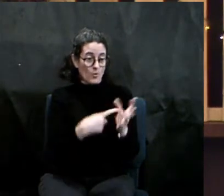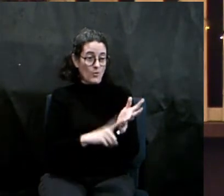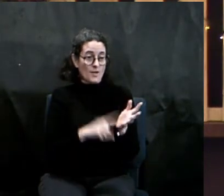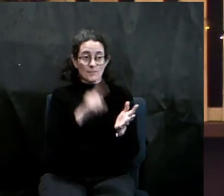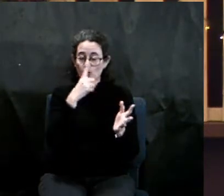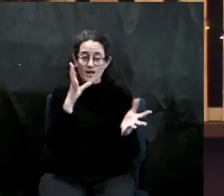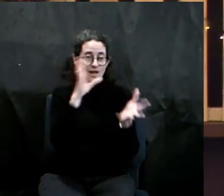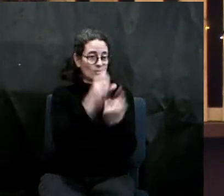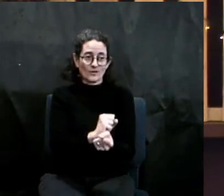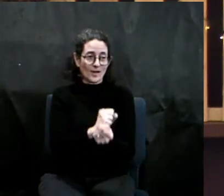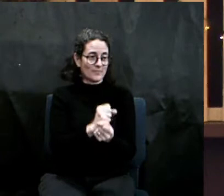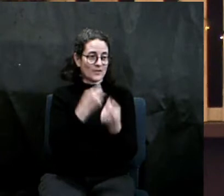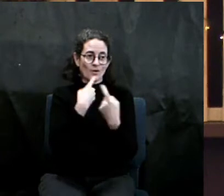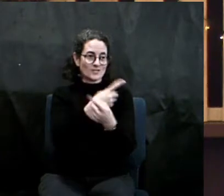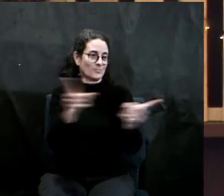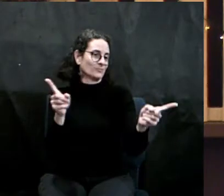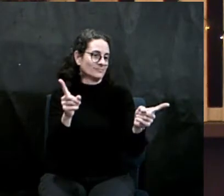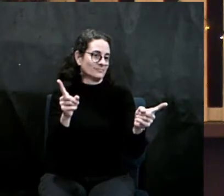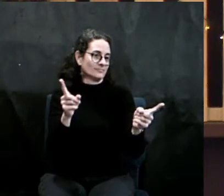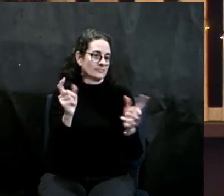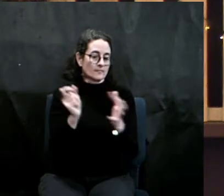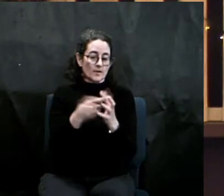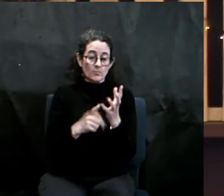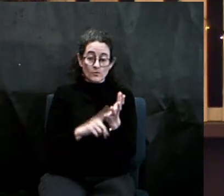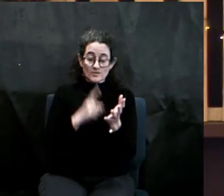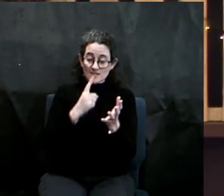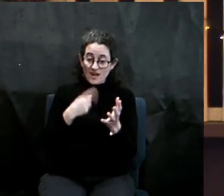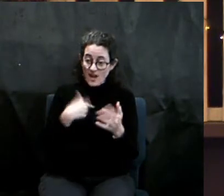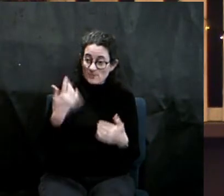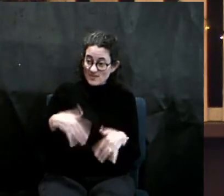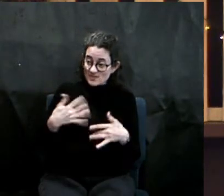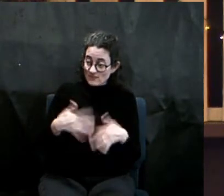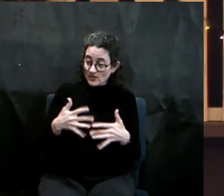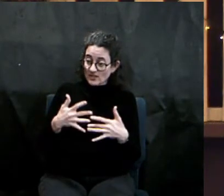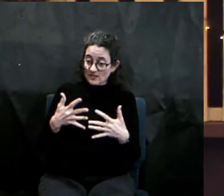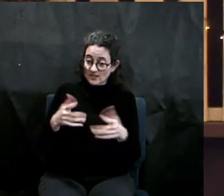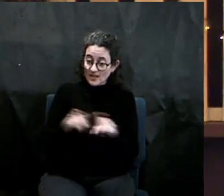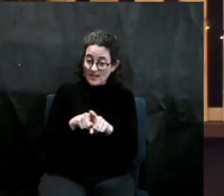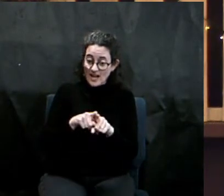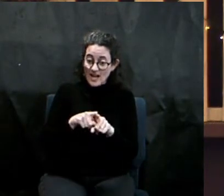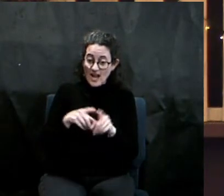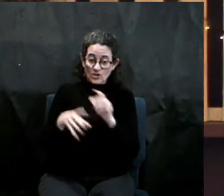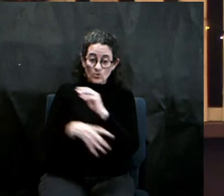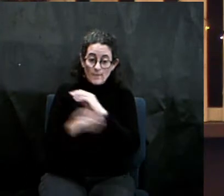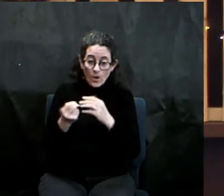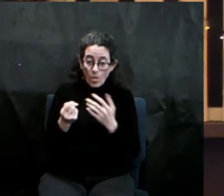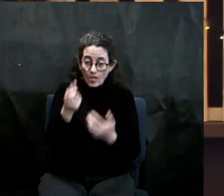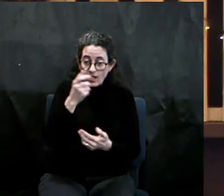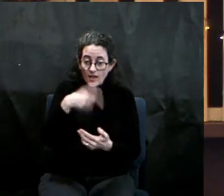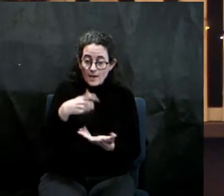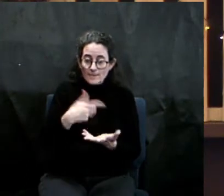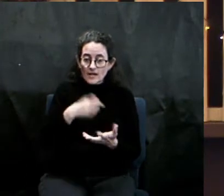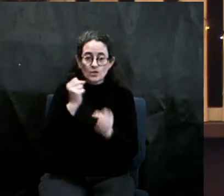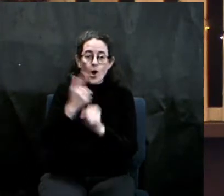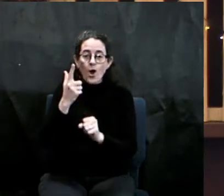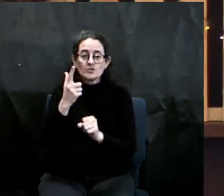write, "I am suffering to the point of being chained like a criminal, but God's word is not